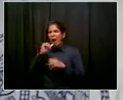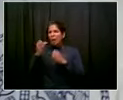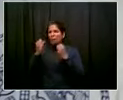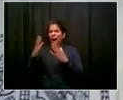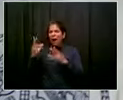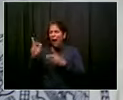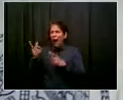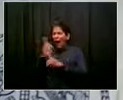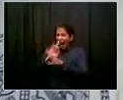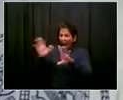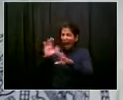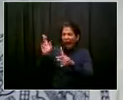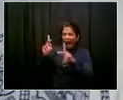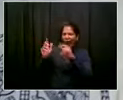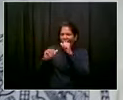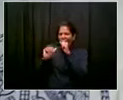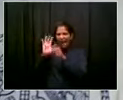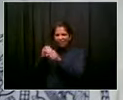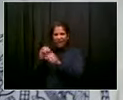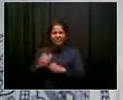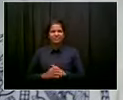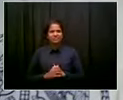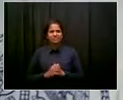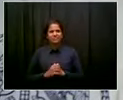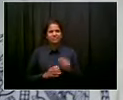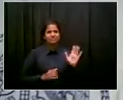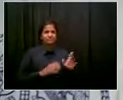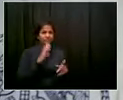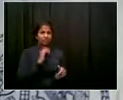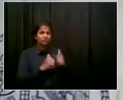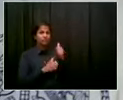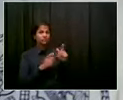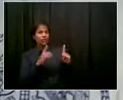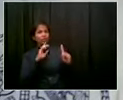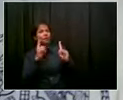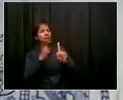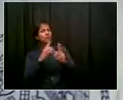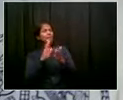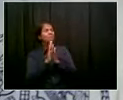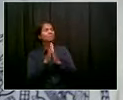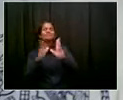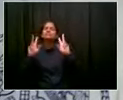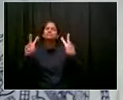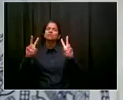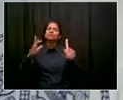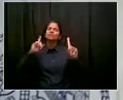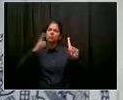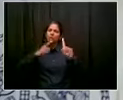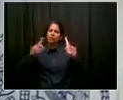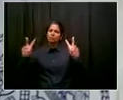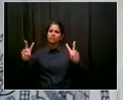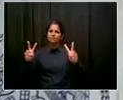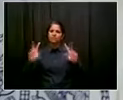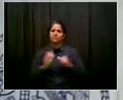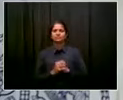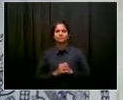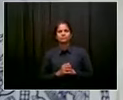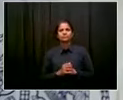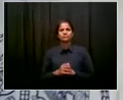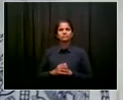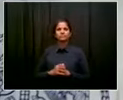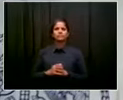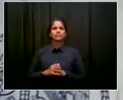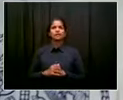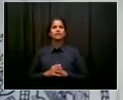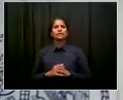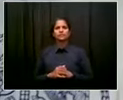summer go ahead sean yeah so thanks for that i mean i guess in a slightly related vein there's this kind of new theme in the